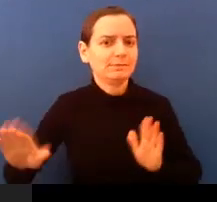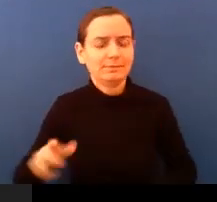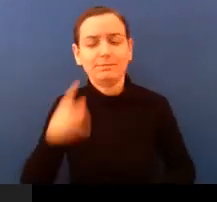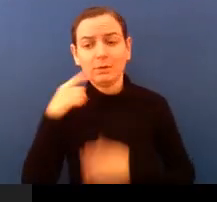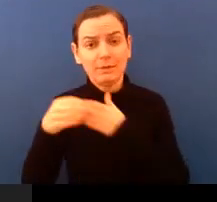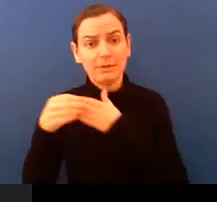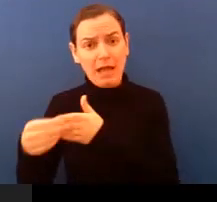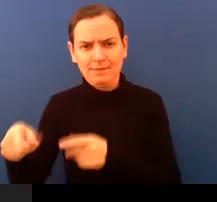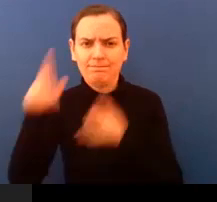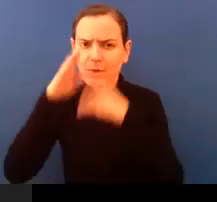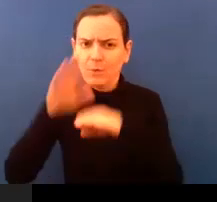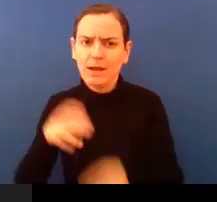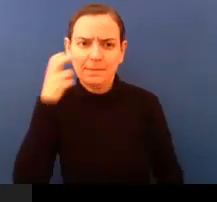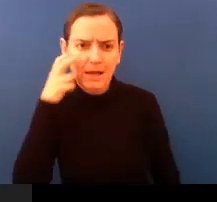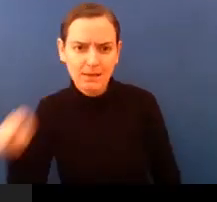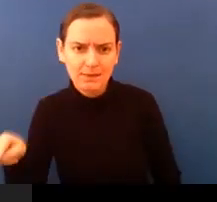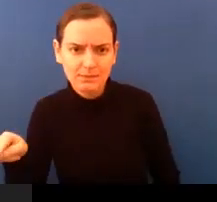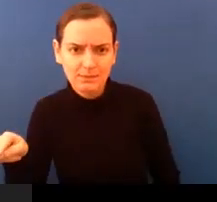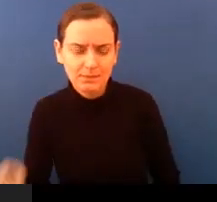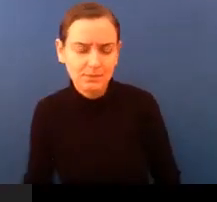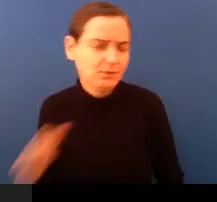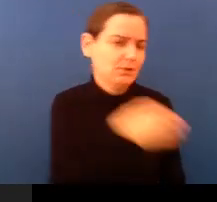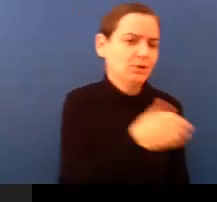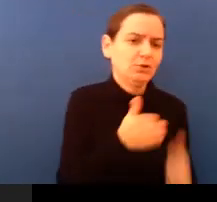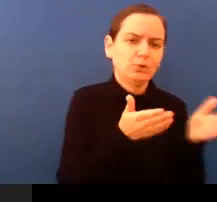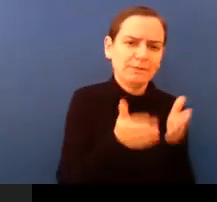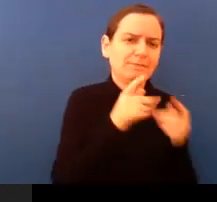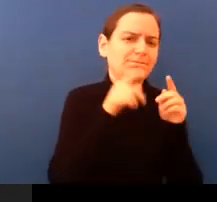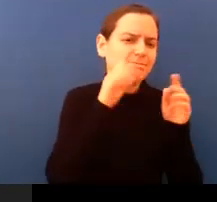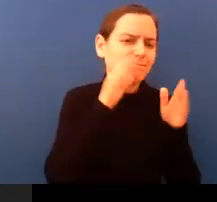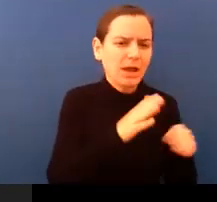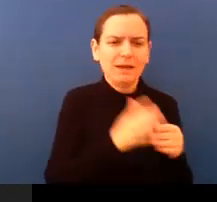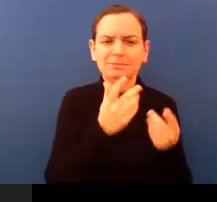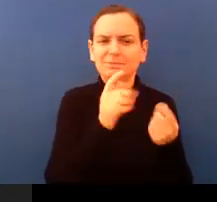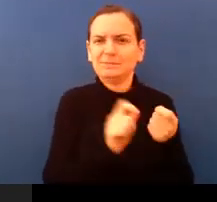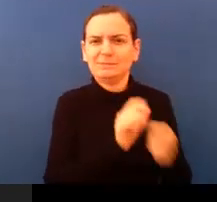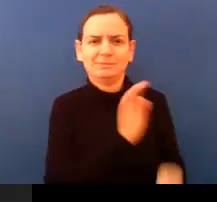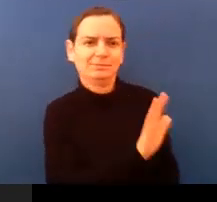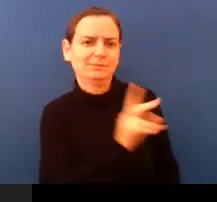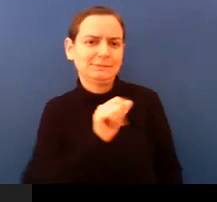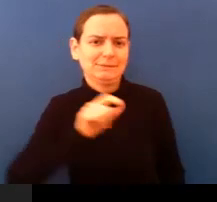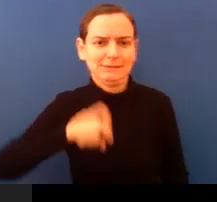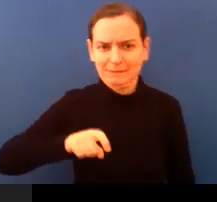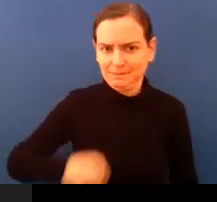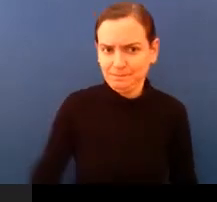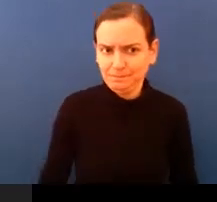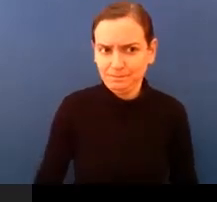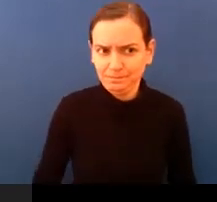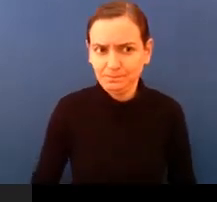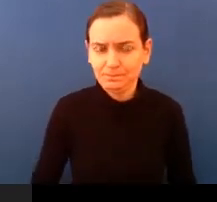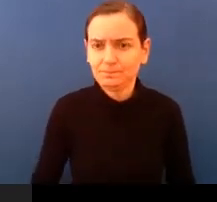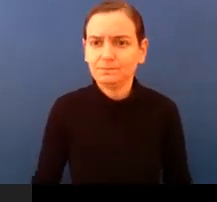no, that's not really true. So there's a lot of misinformation out there on